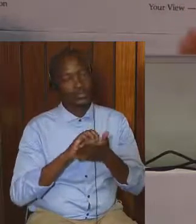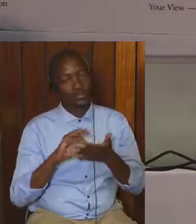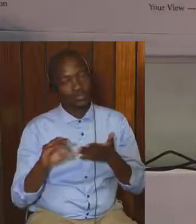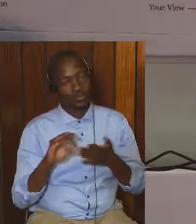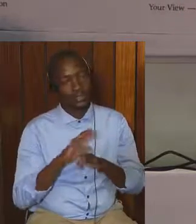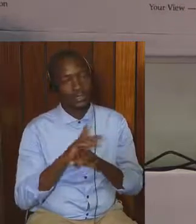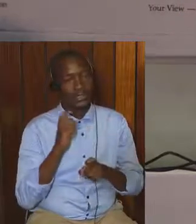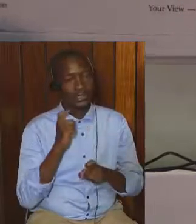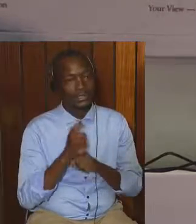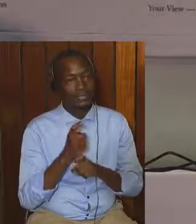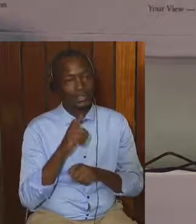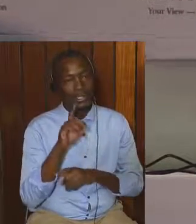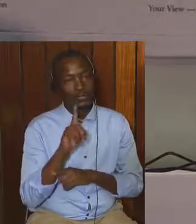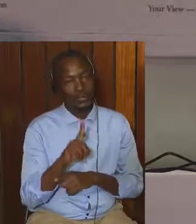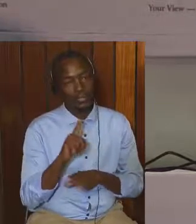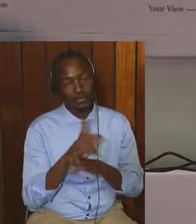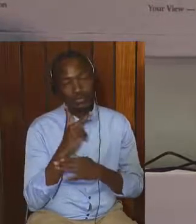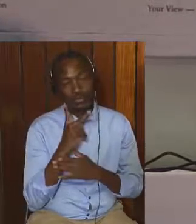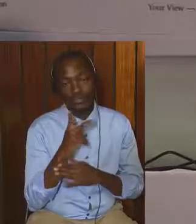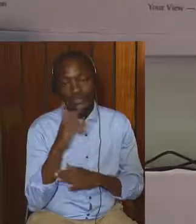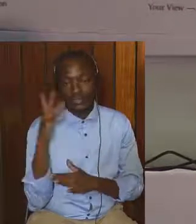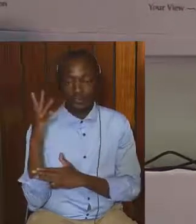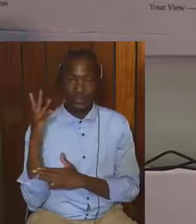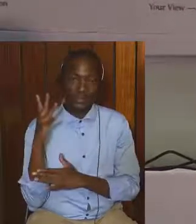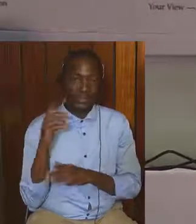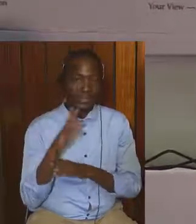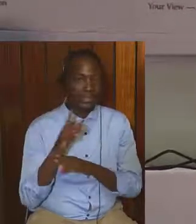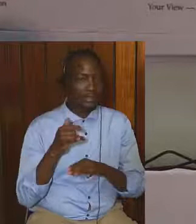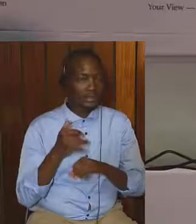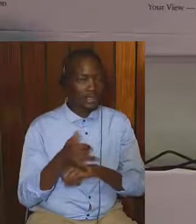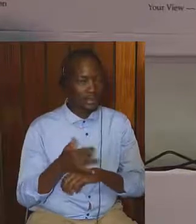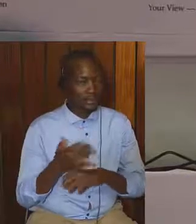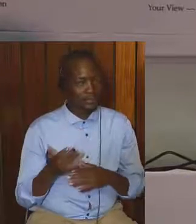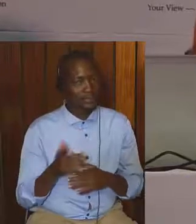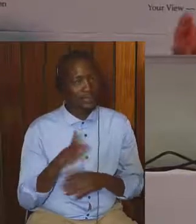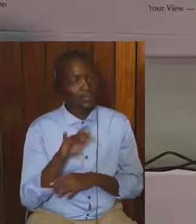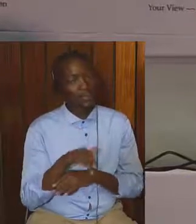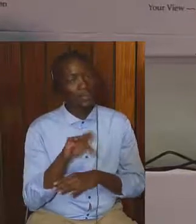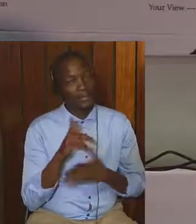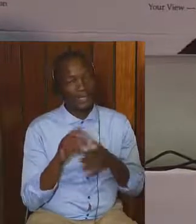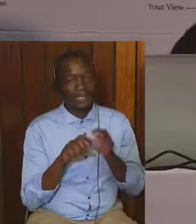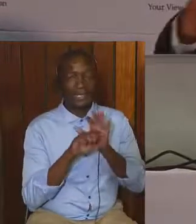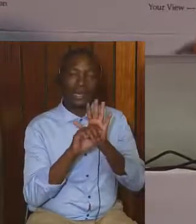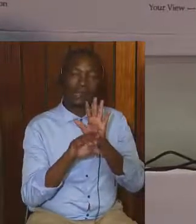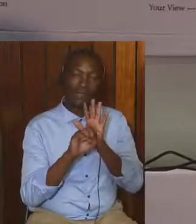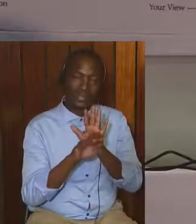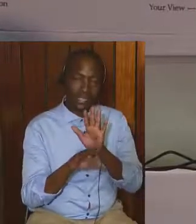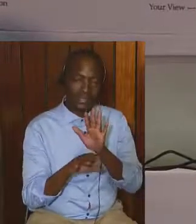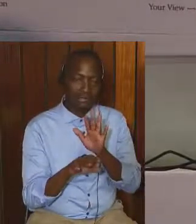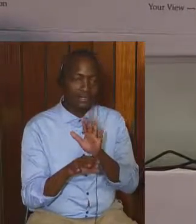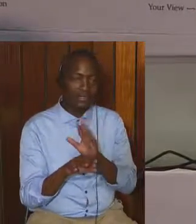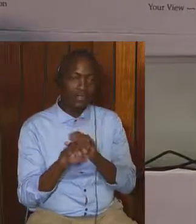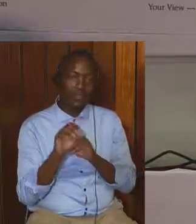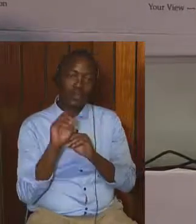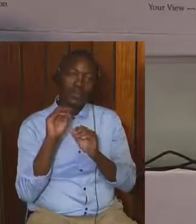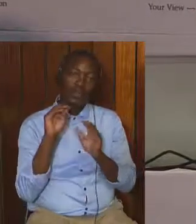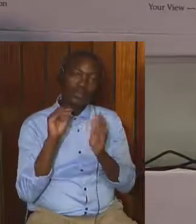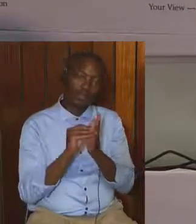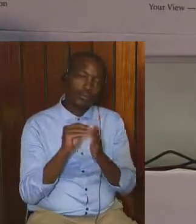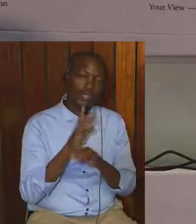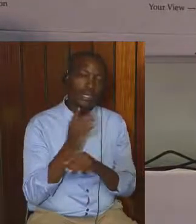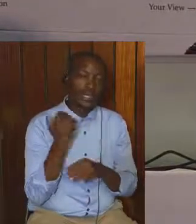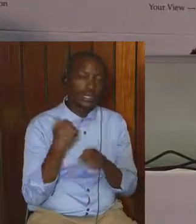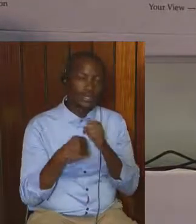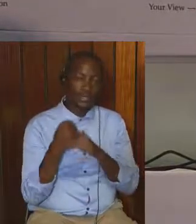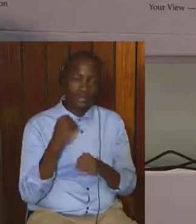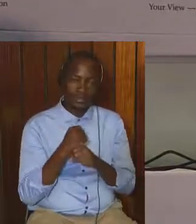one, because you would have seen from the presentation earlier that the advertisements were placed last year.